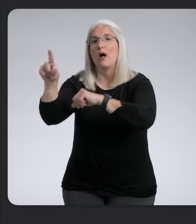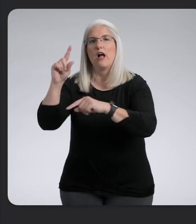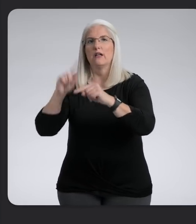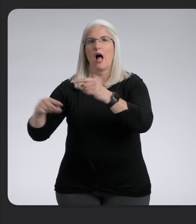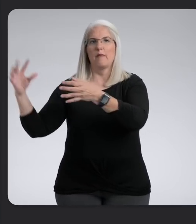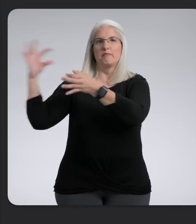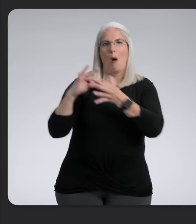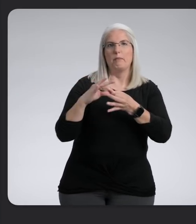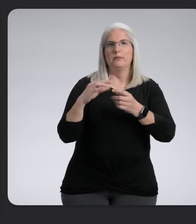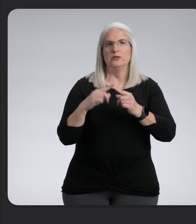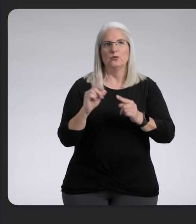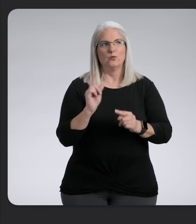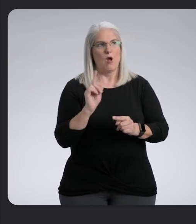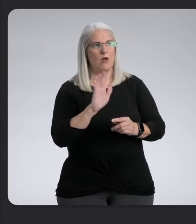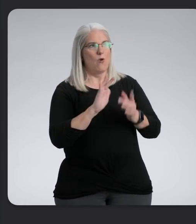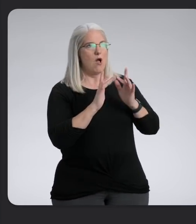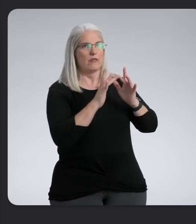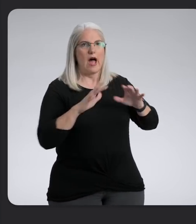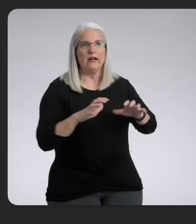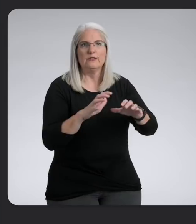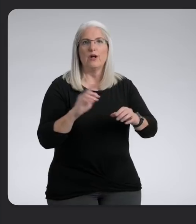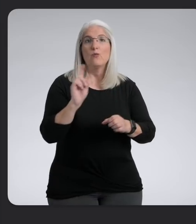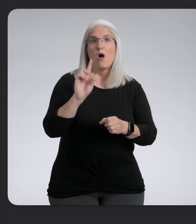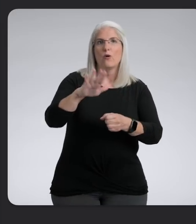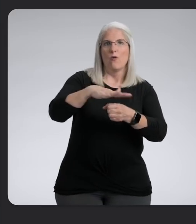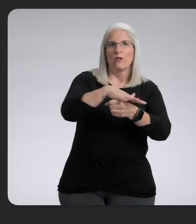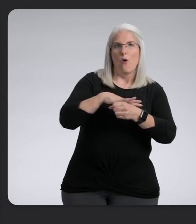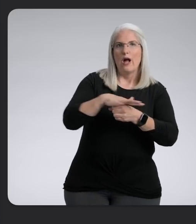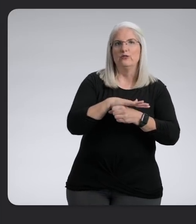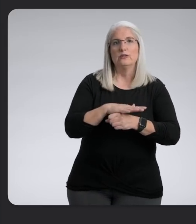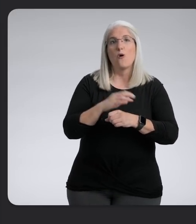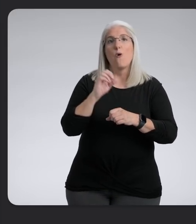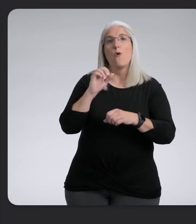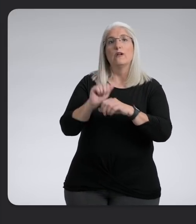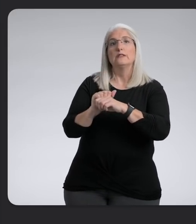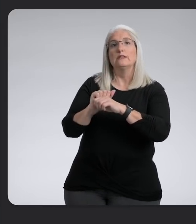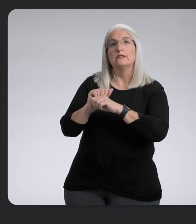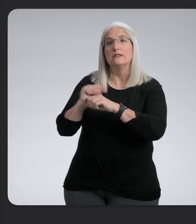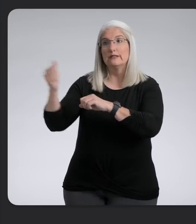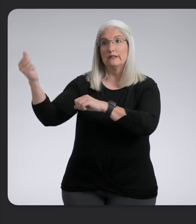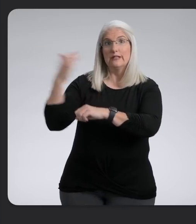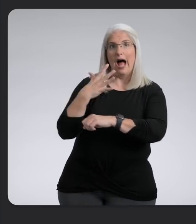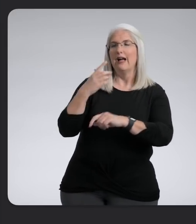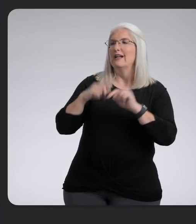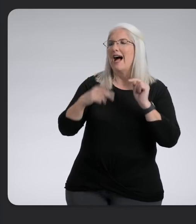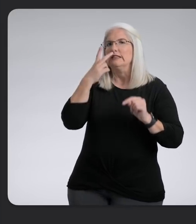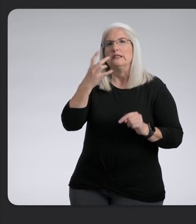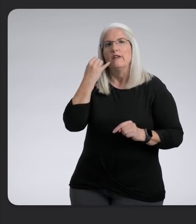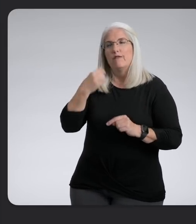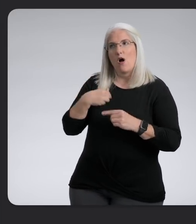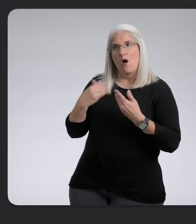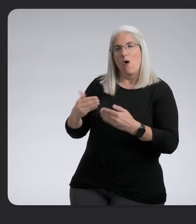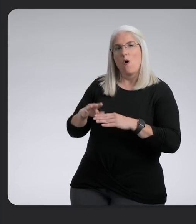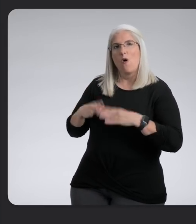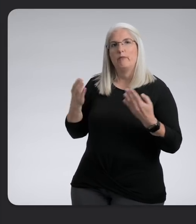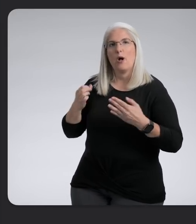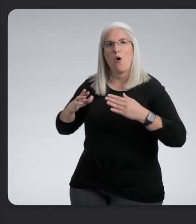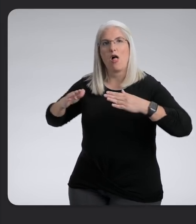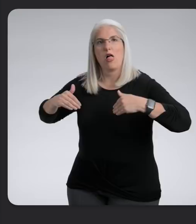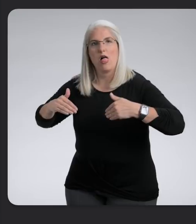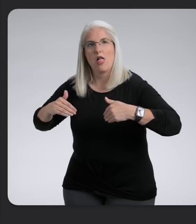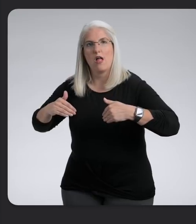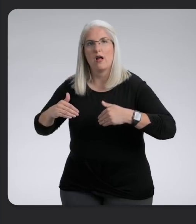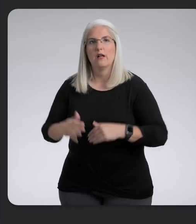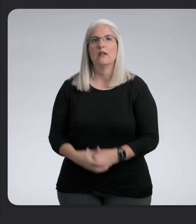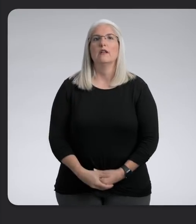location. And it prevents senders from seeing if and when you've opened their email. So now you can catch up on email